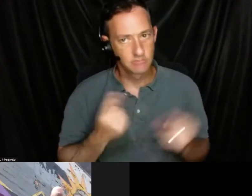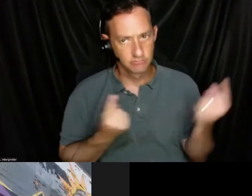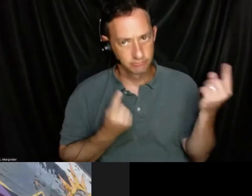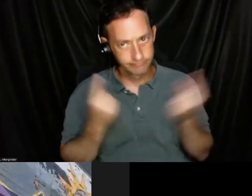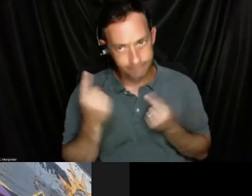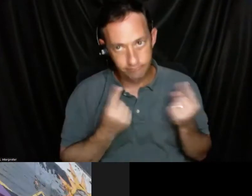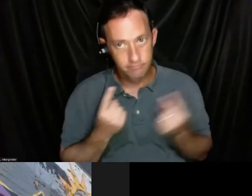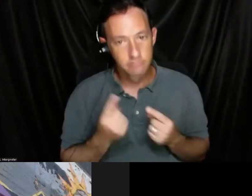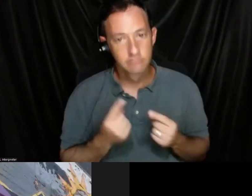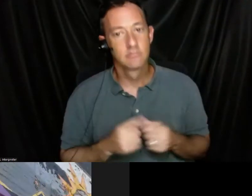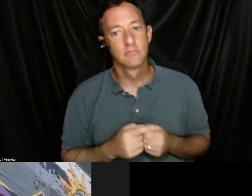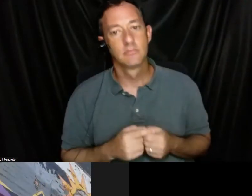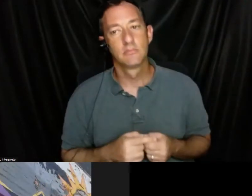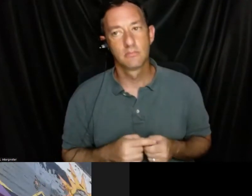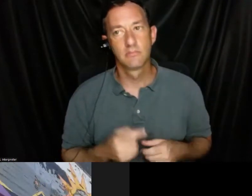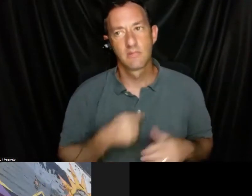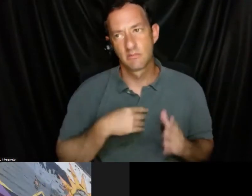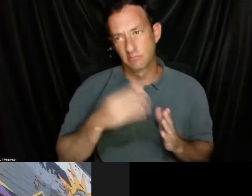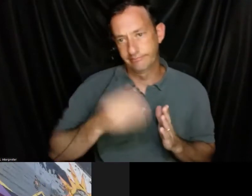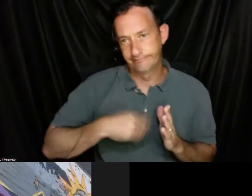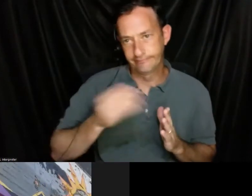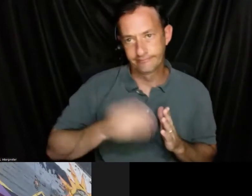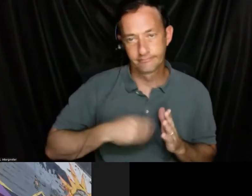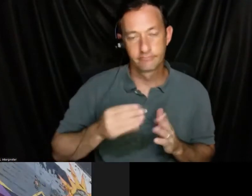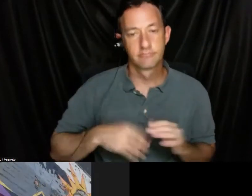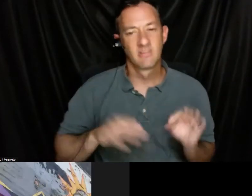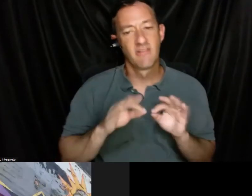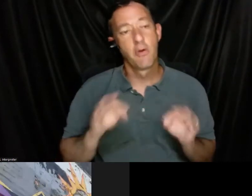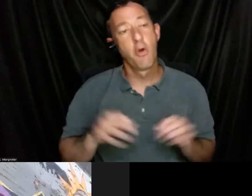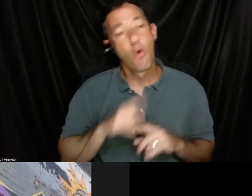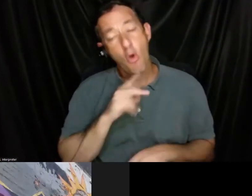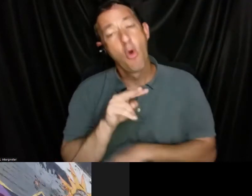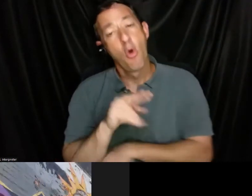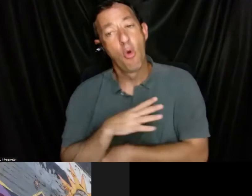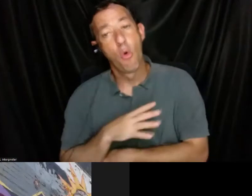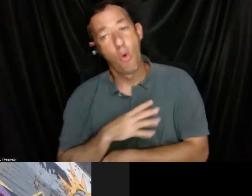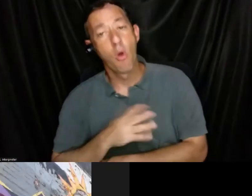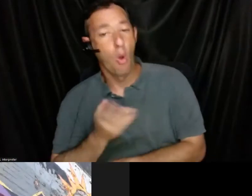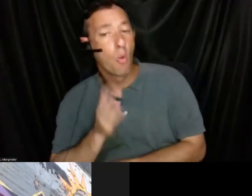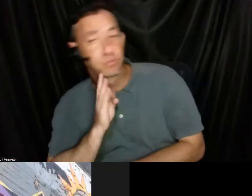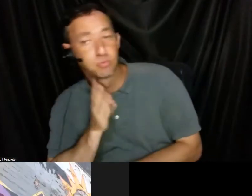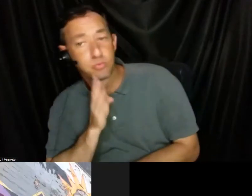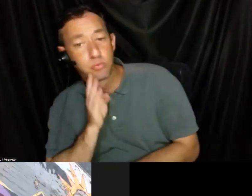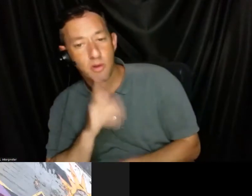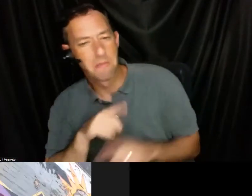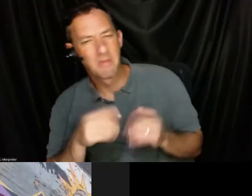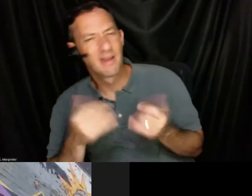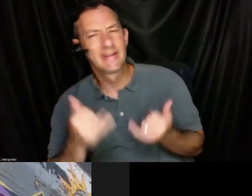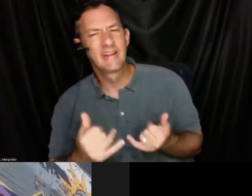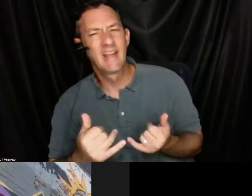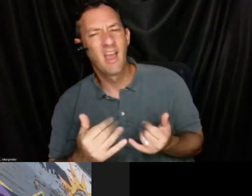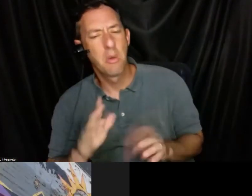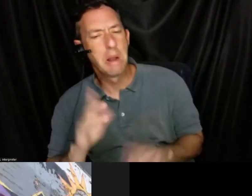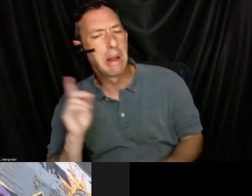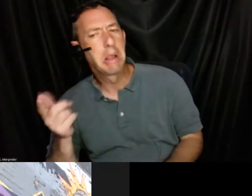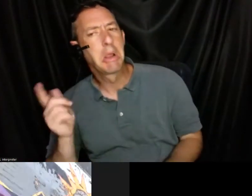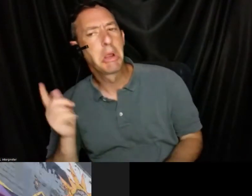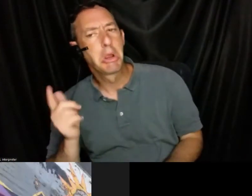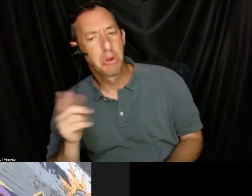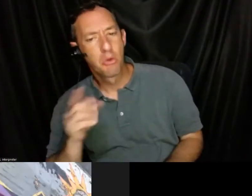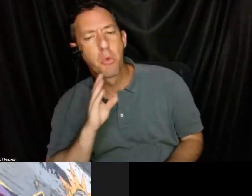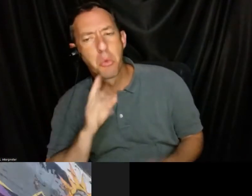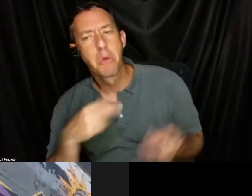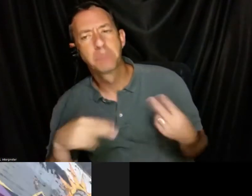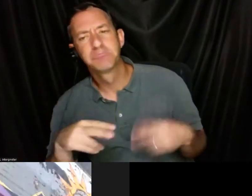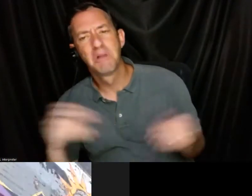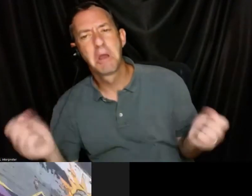as a person, as I was filling out the forms, and they were like, okay, well, we'll do that, but this ain't the time for that. We'll take care. We'll get a chance to look